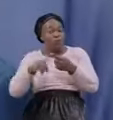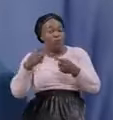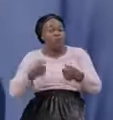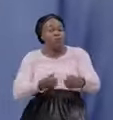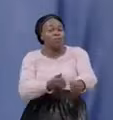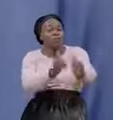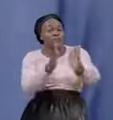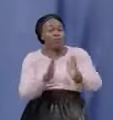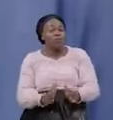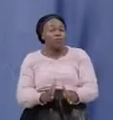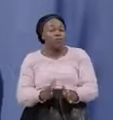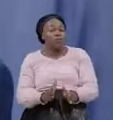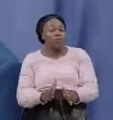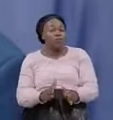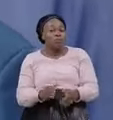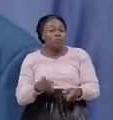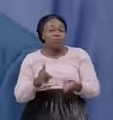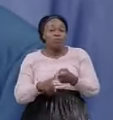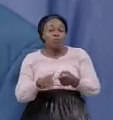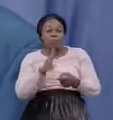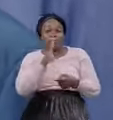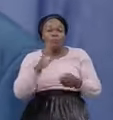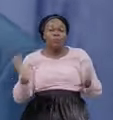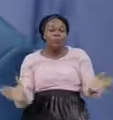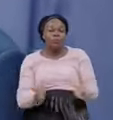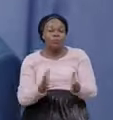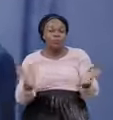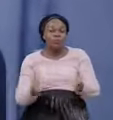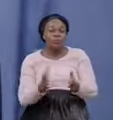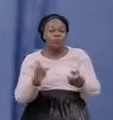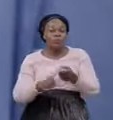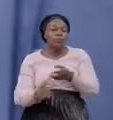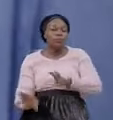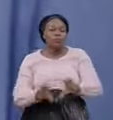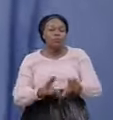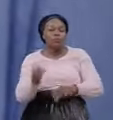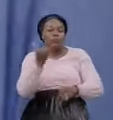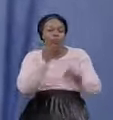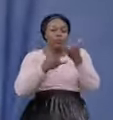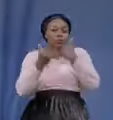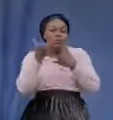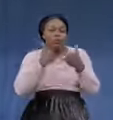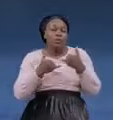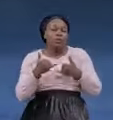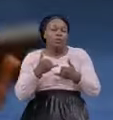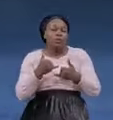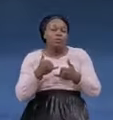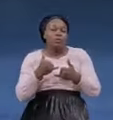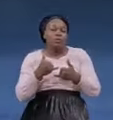ridicule by engaging in any ridiculous practice such as fighting,